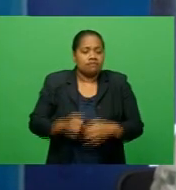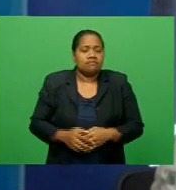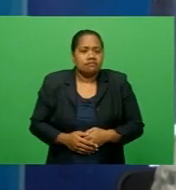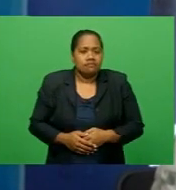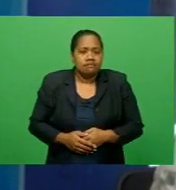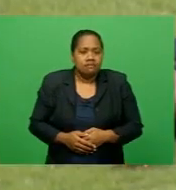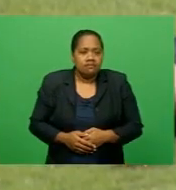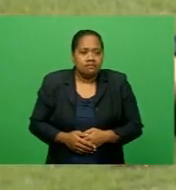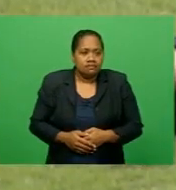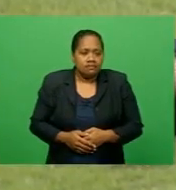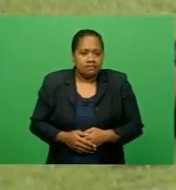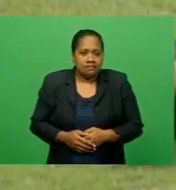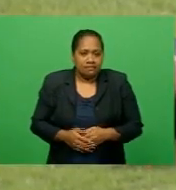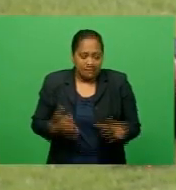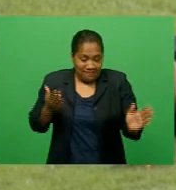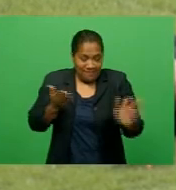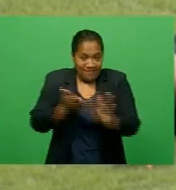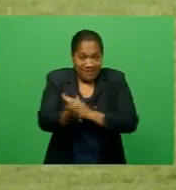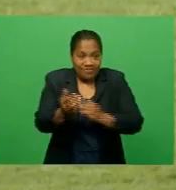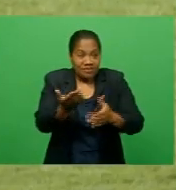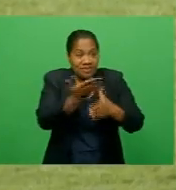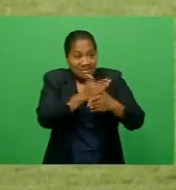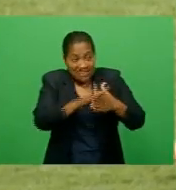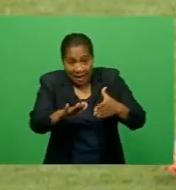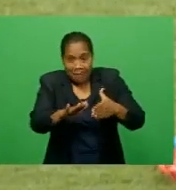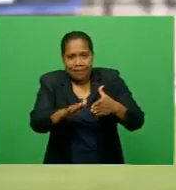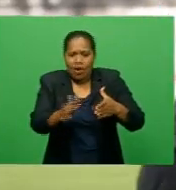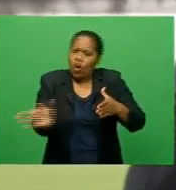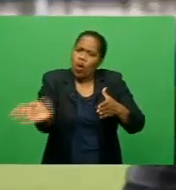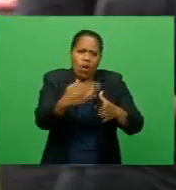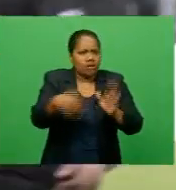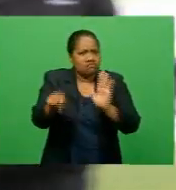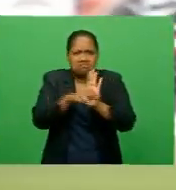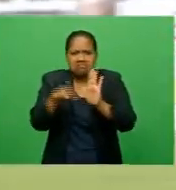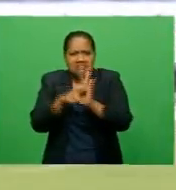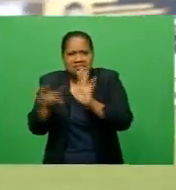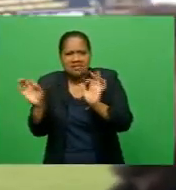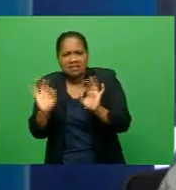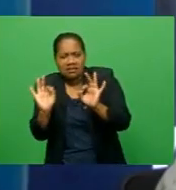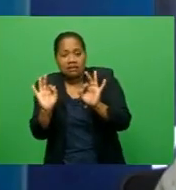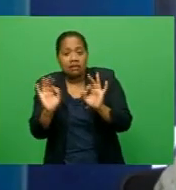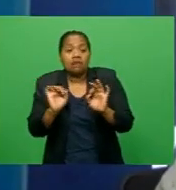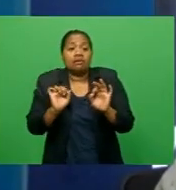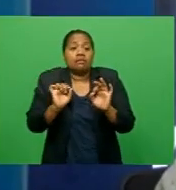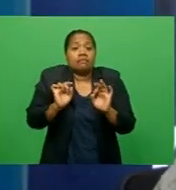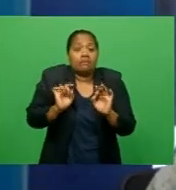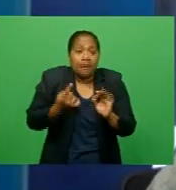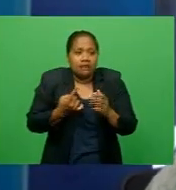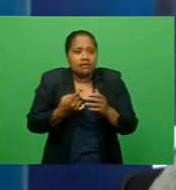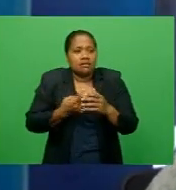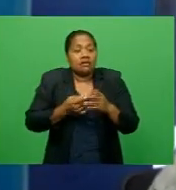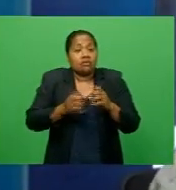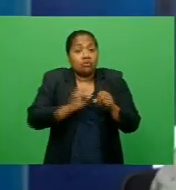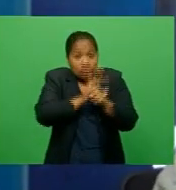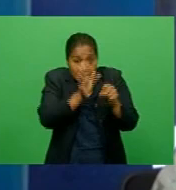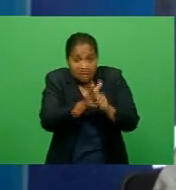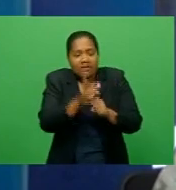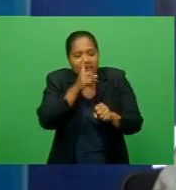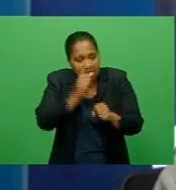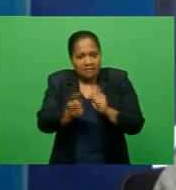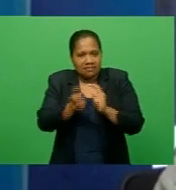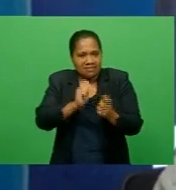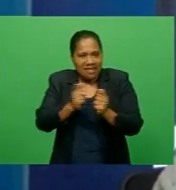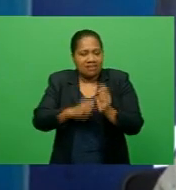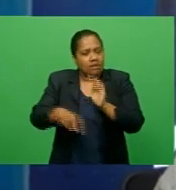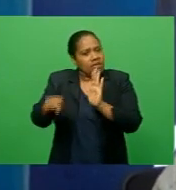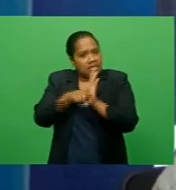our base camp, everyone had tested negative. But as with COVID, you can test negative, but the